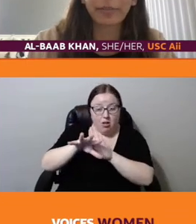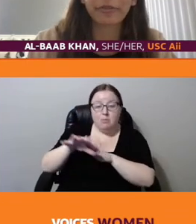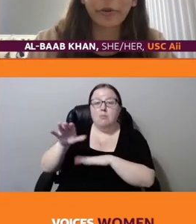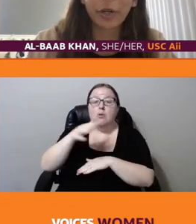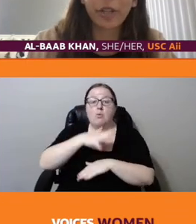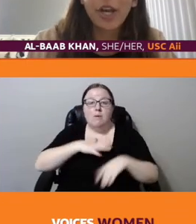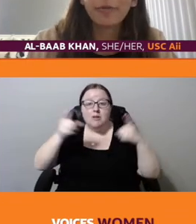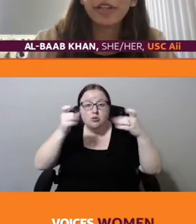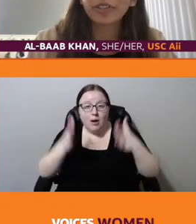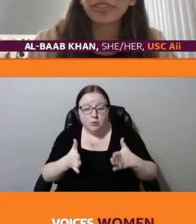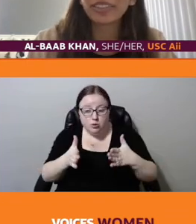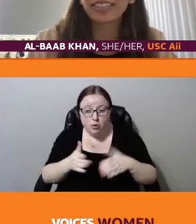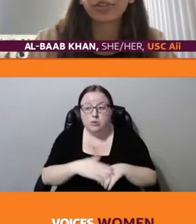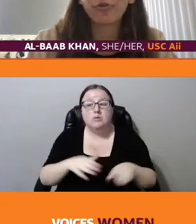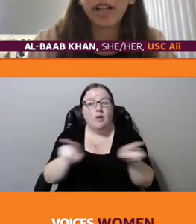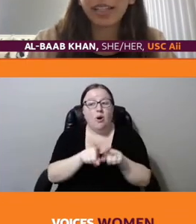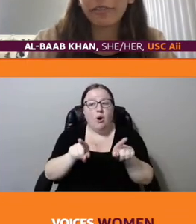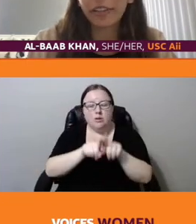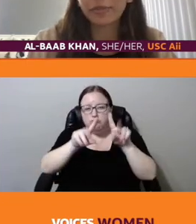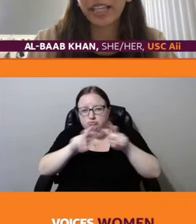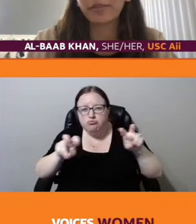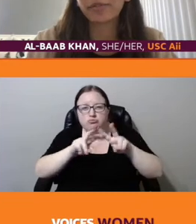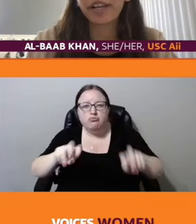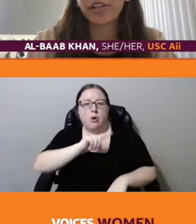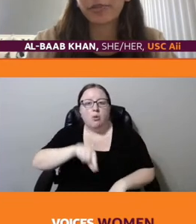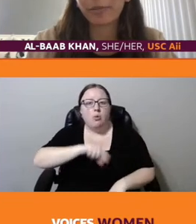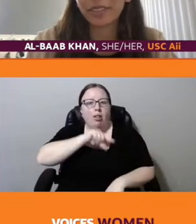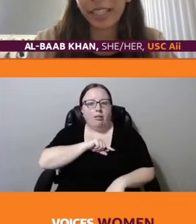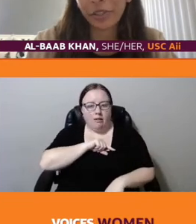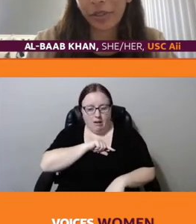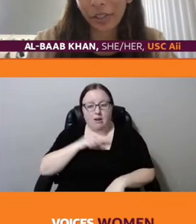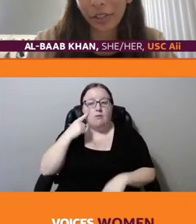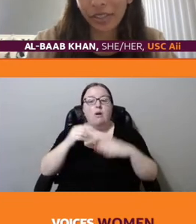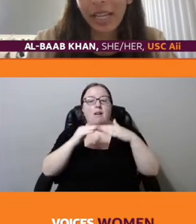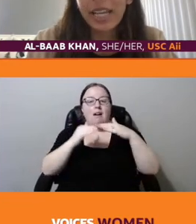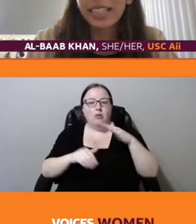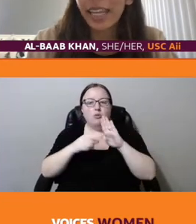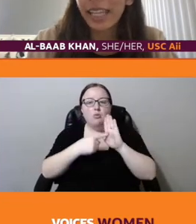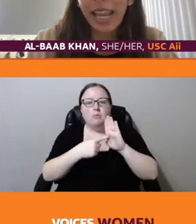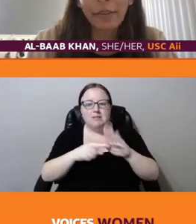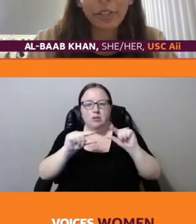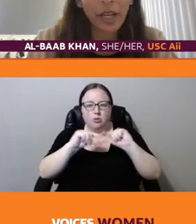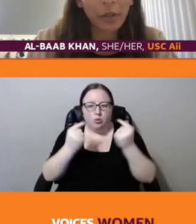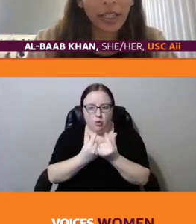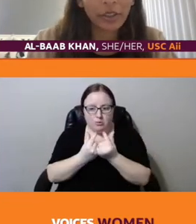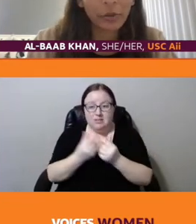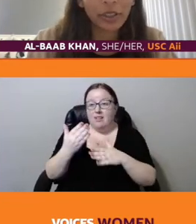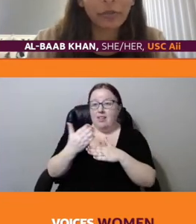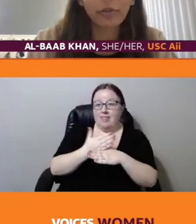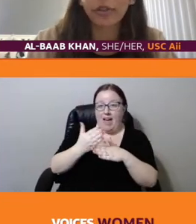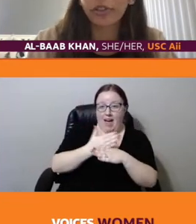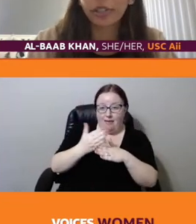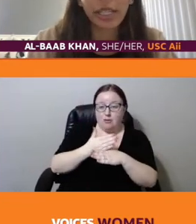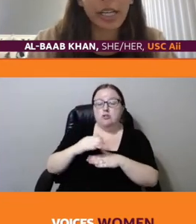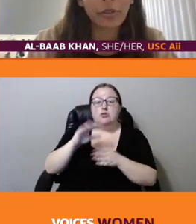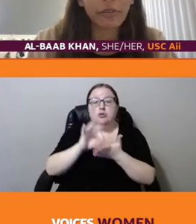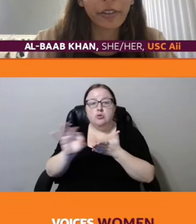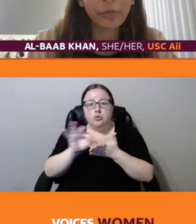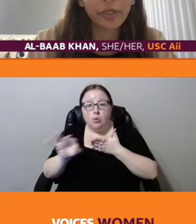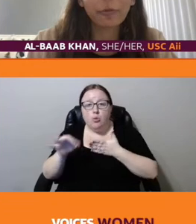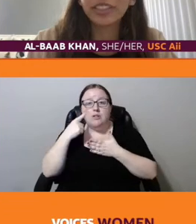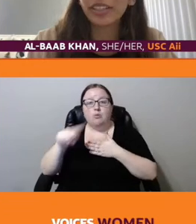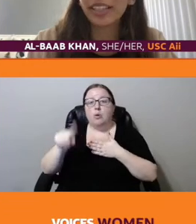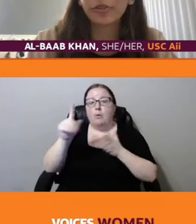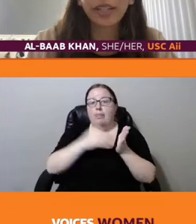directors and how they performed, we also assessed the quality of films helmed by underrepresented directors. Taking the average Metacritic scores of over